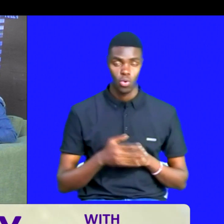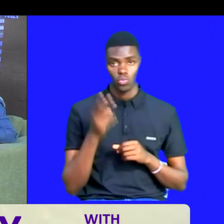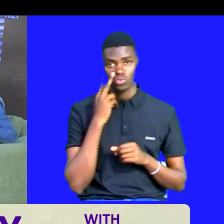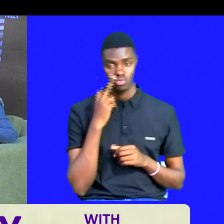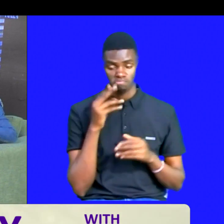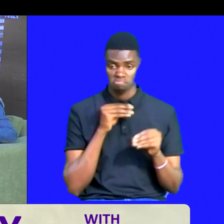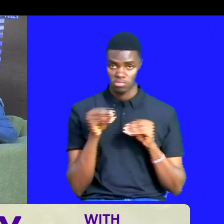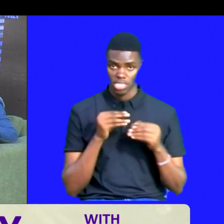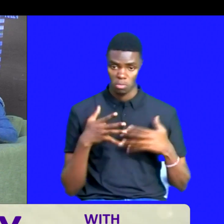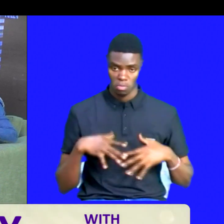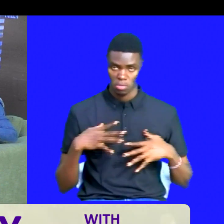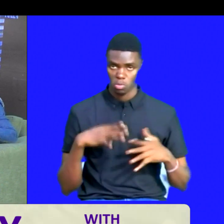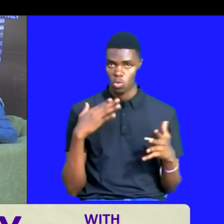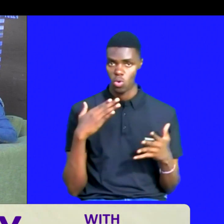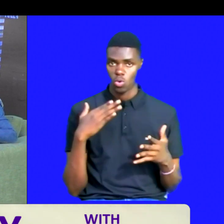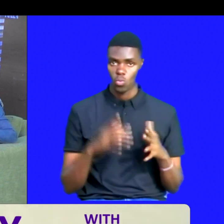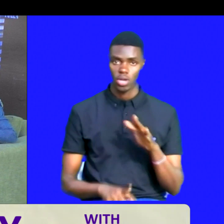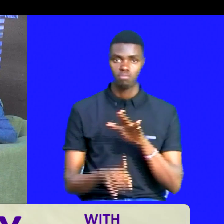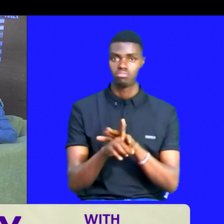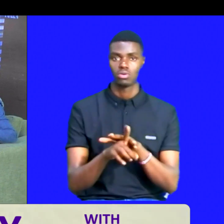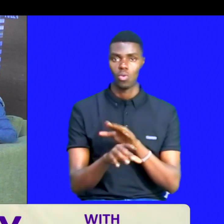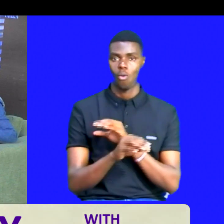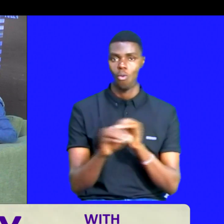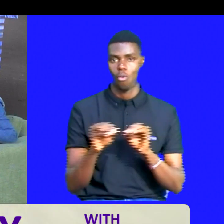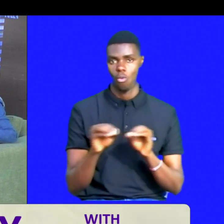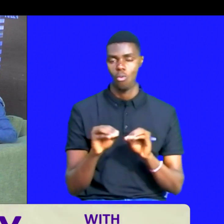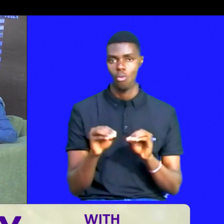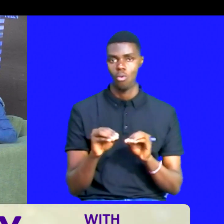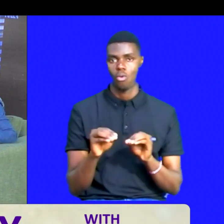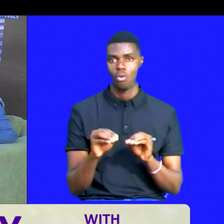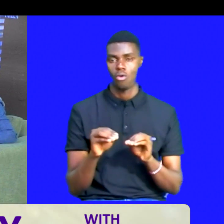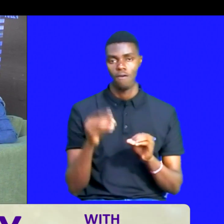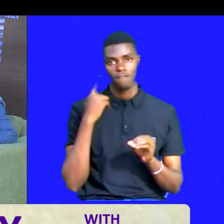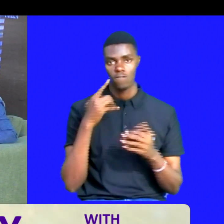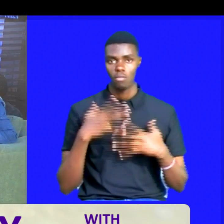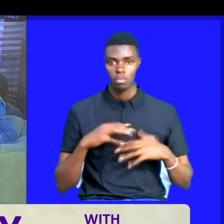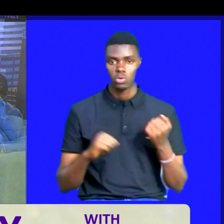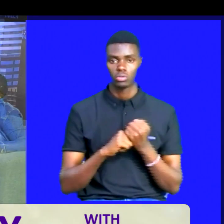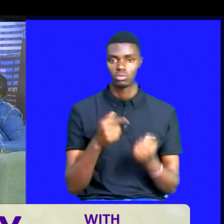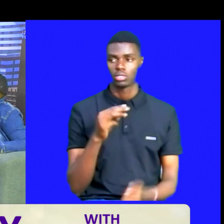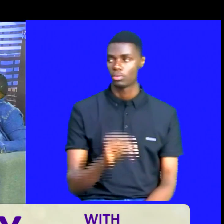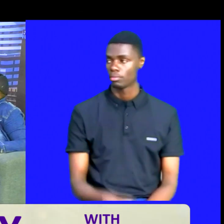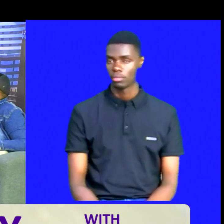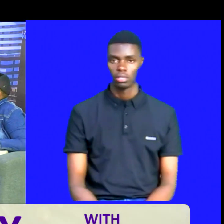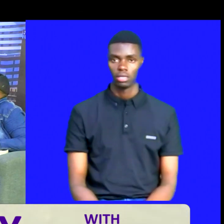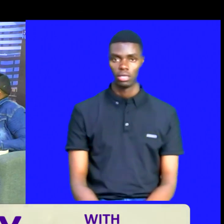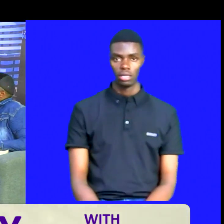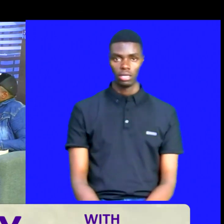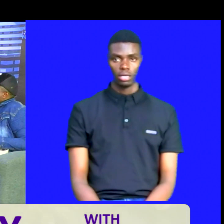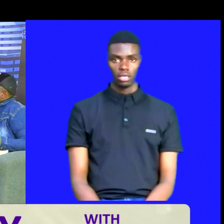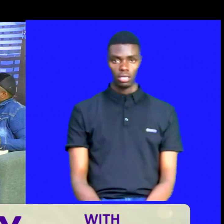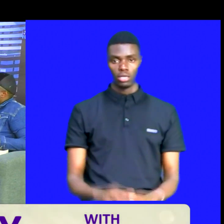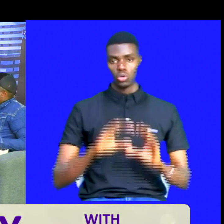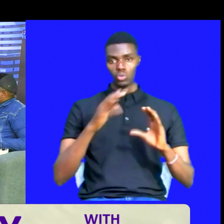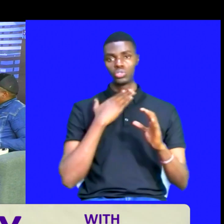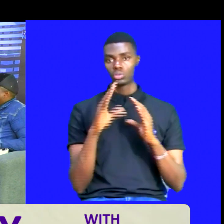disabled, they will stop coming up or coming out for people to support them. Okay. Yeah. Kabisa. Coach, ungetaka